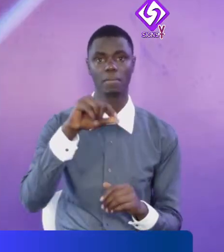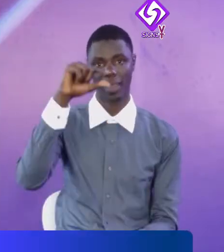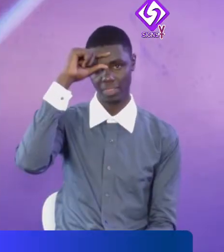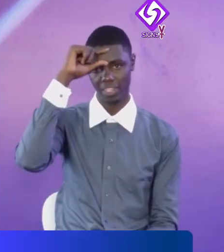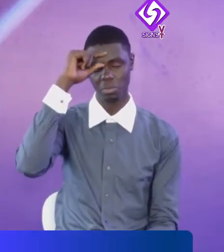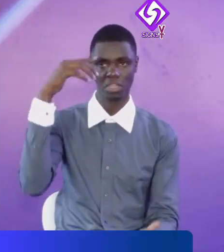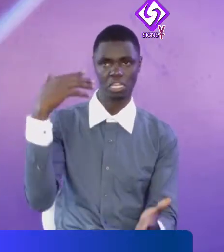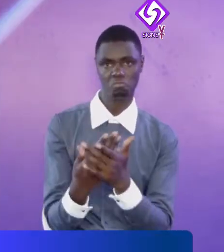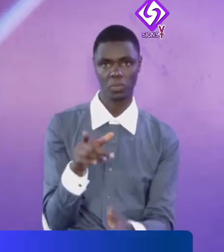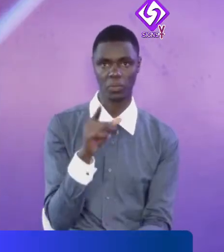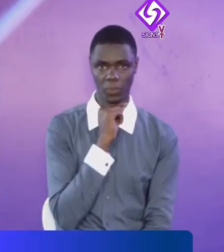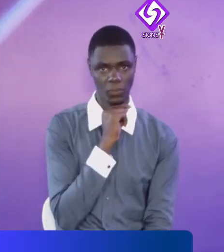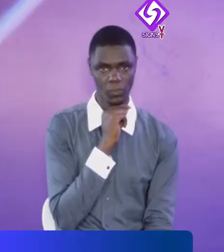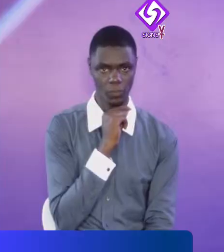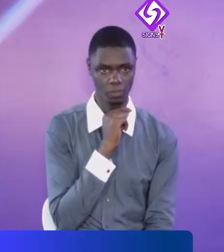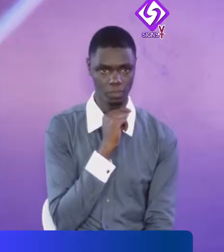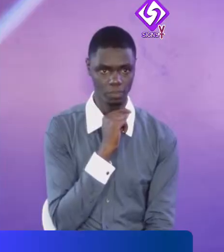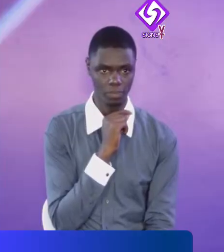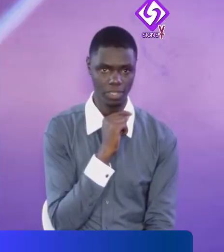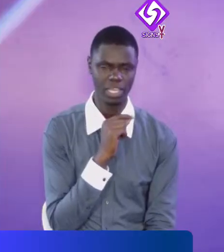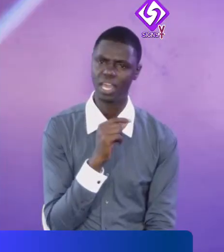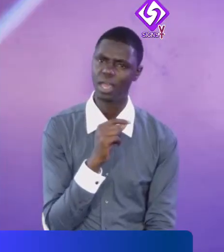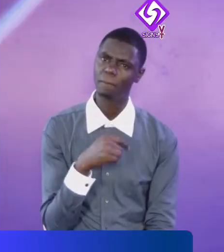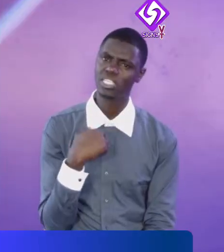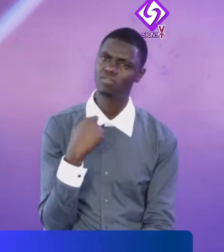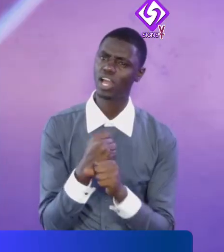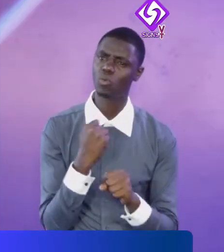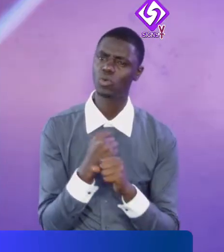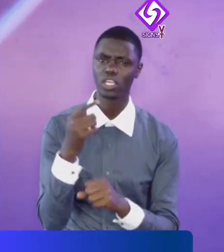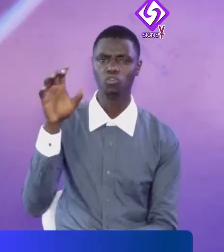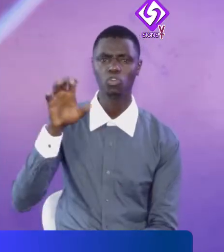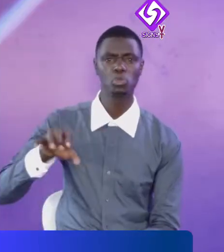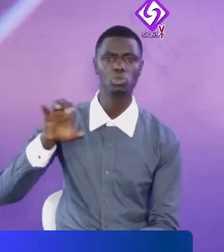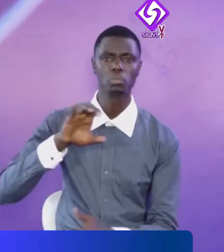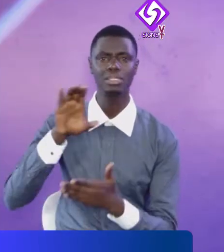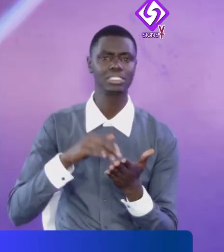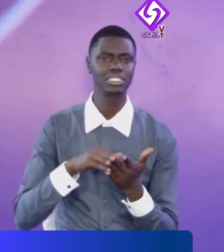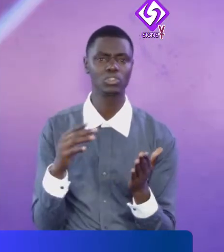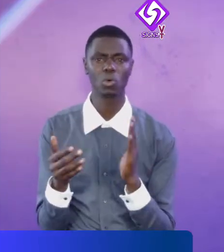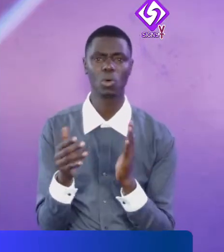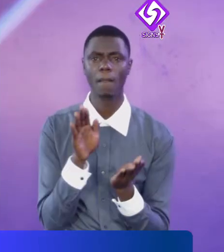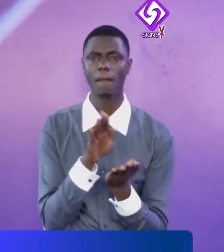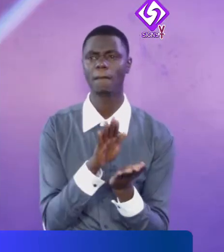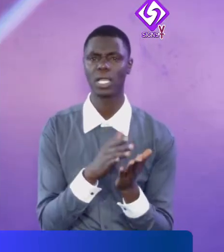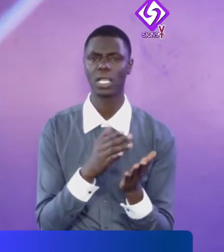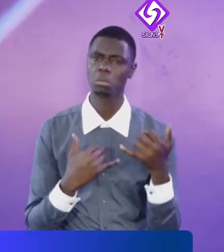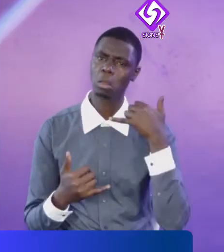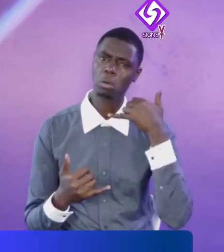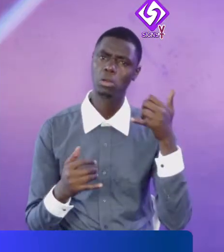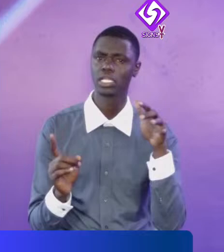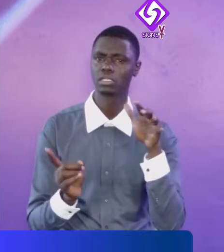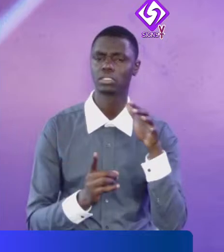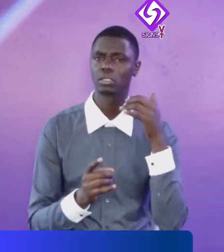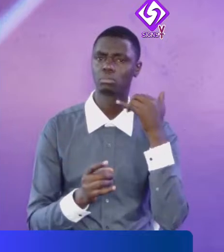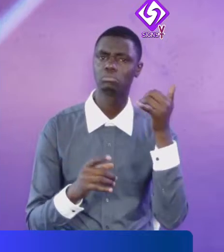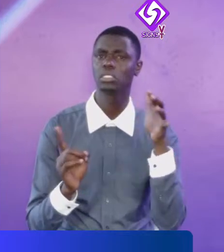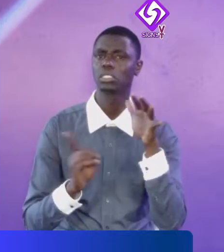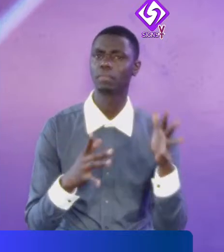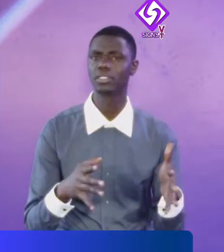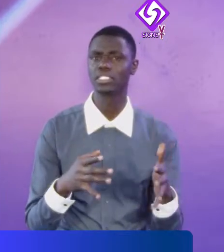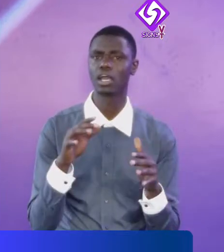in custody. So by then I'm working for European Central Bank. So I just called and told the Minister for Foreign Affairs, I told